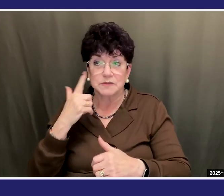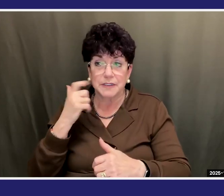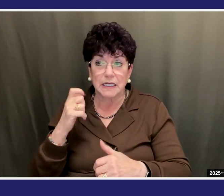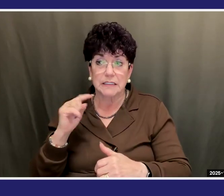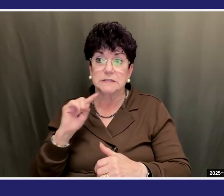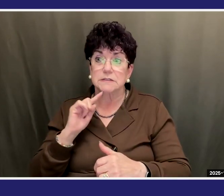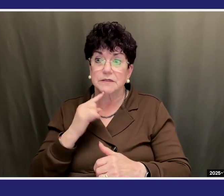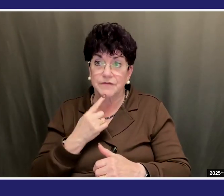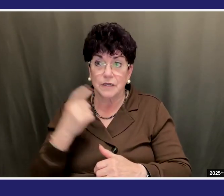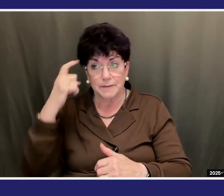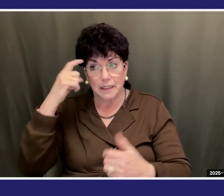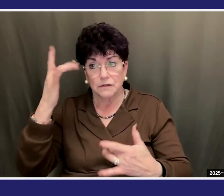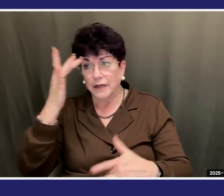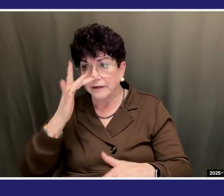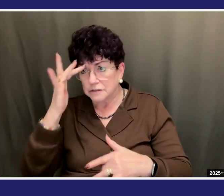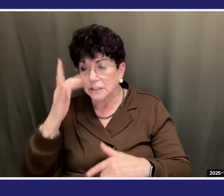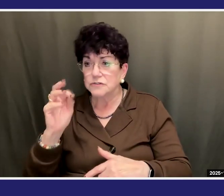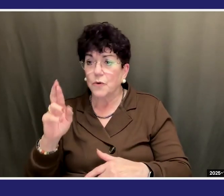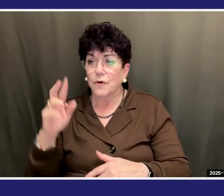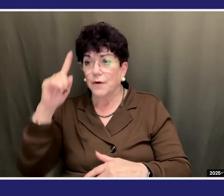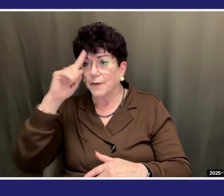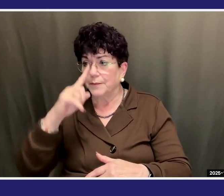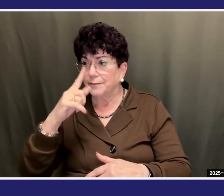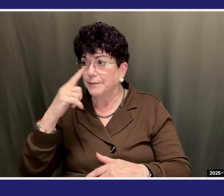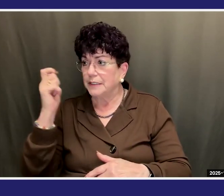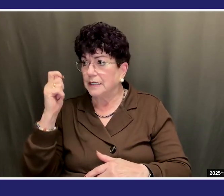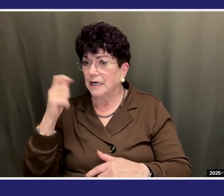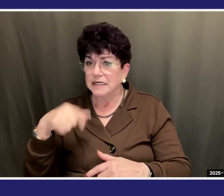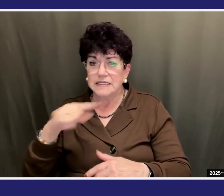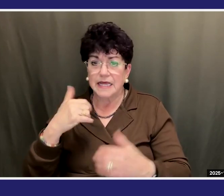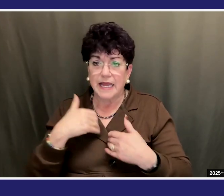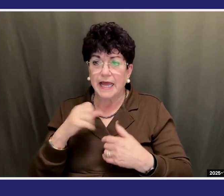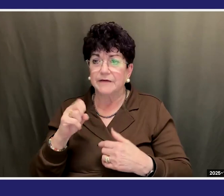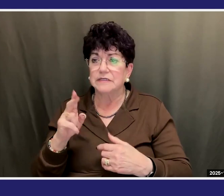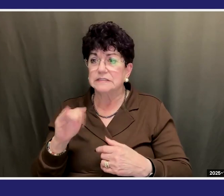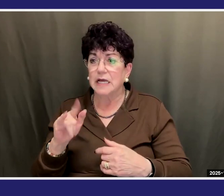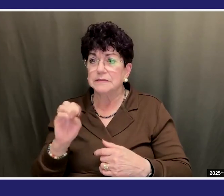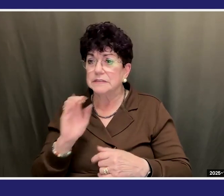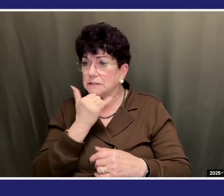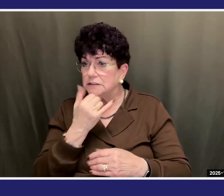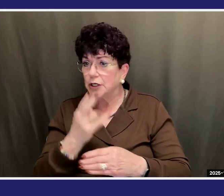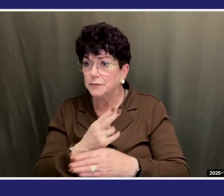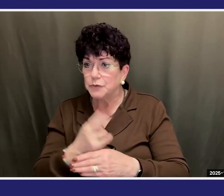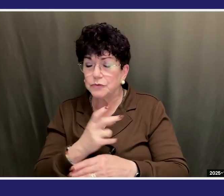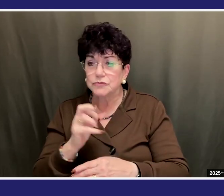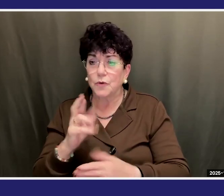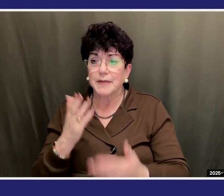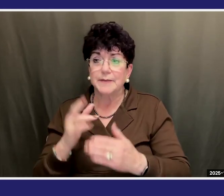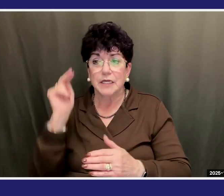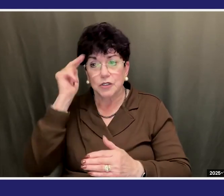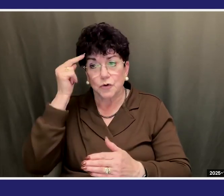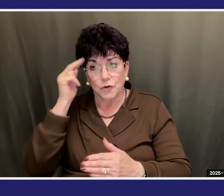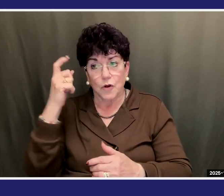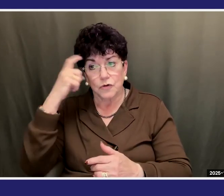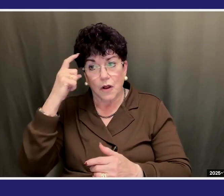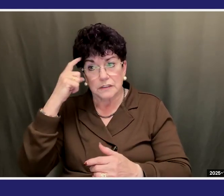severe mental illness, or because they're dealing with substance abuse, or they're dealing with neurocognitive disorders